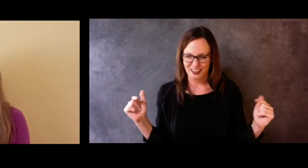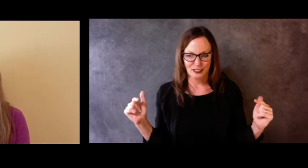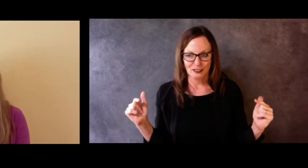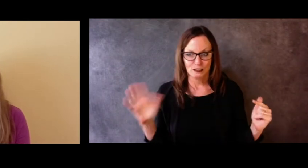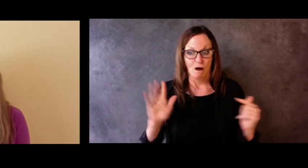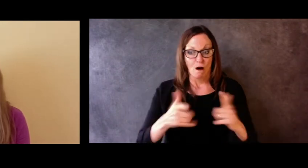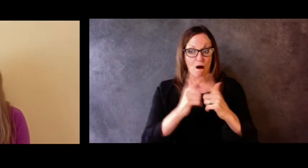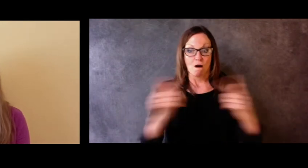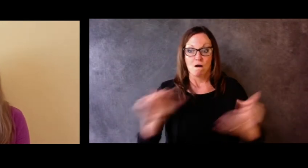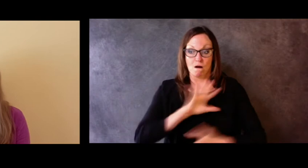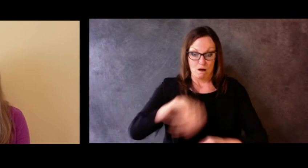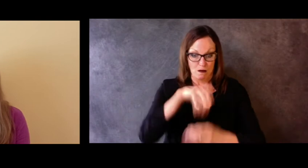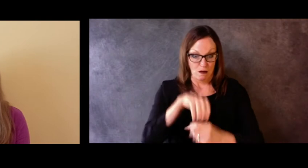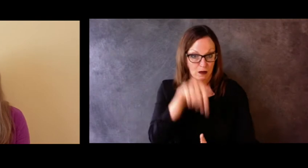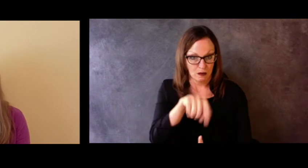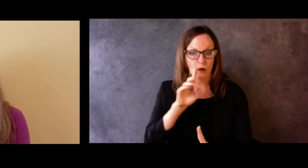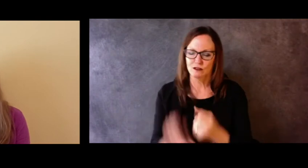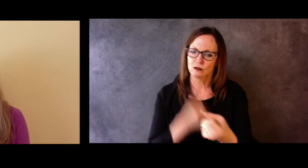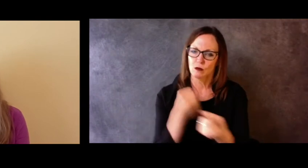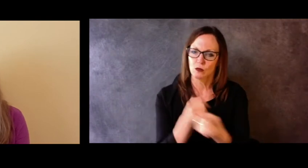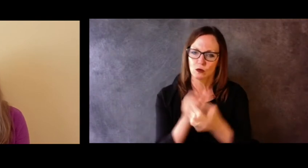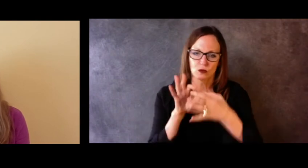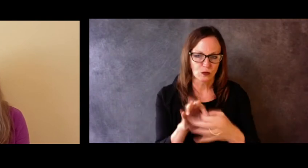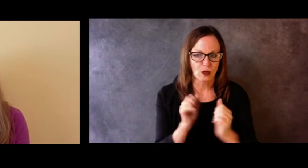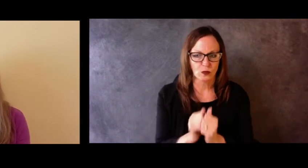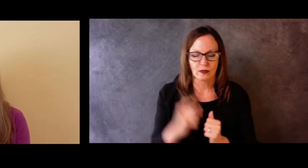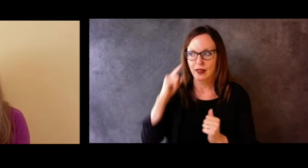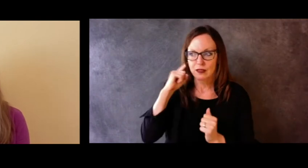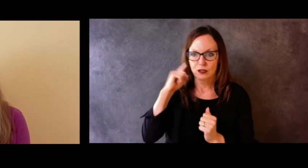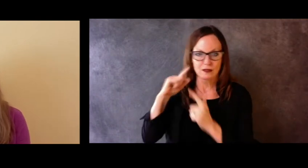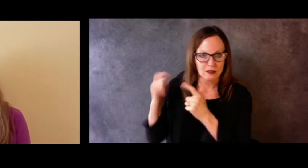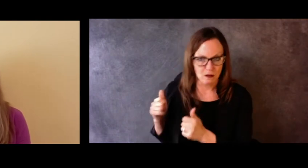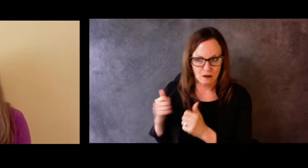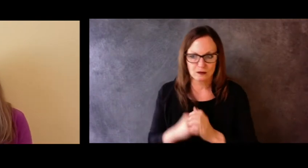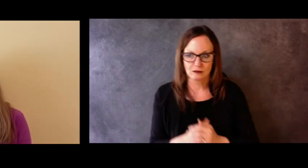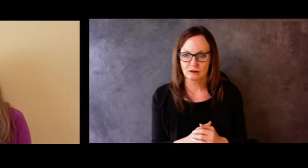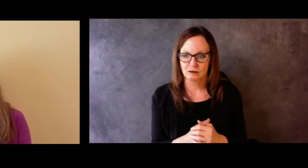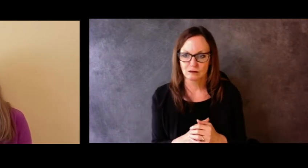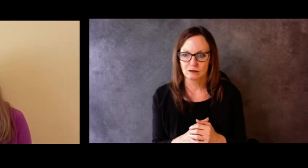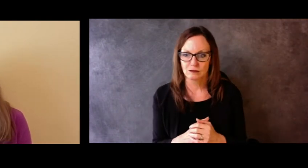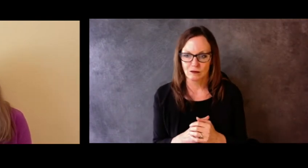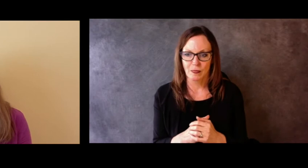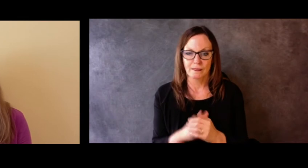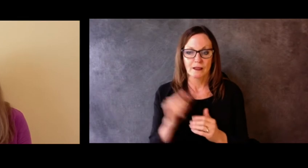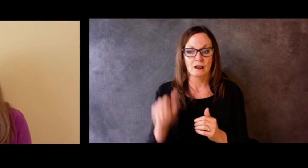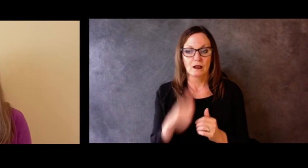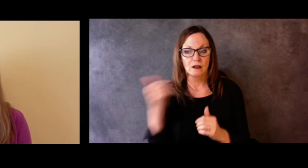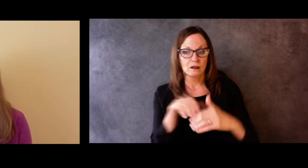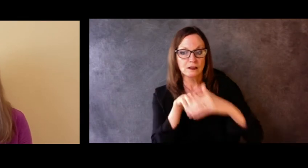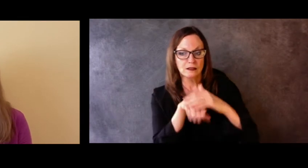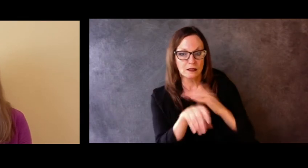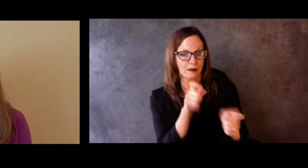health. We've been quite busy here at Apple, so there's a lot to talk about. But first, I'd like to give a bit of background on our